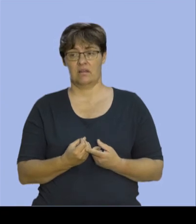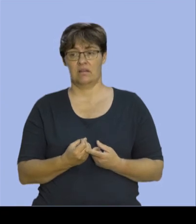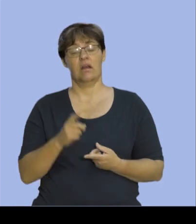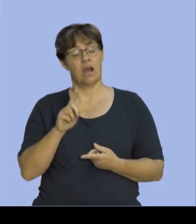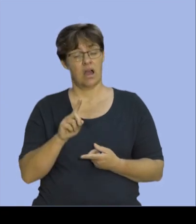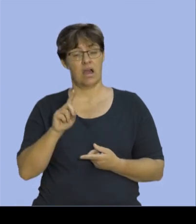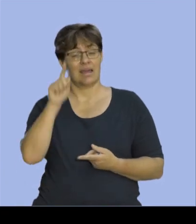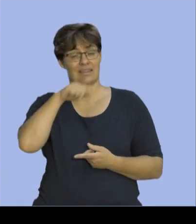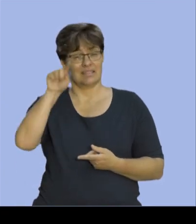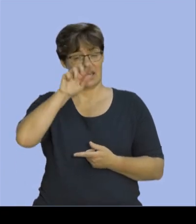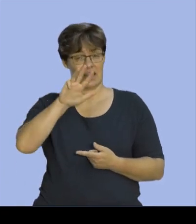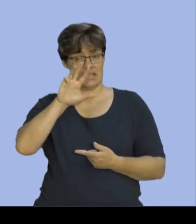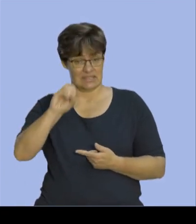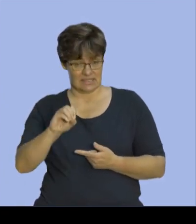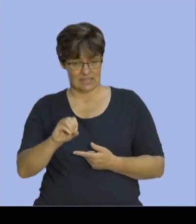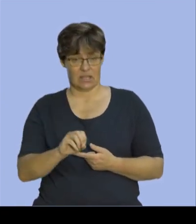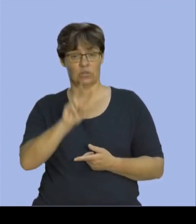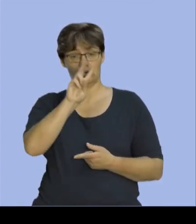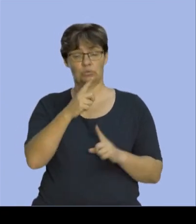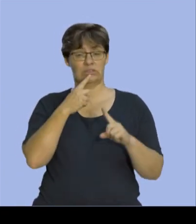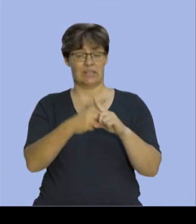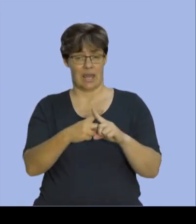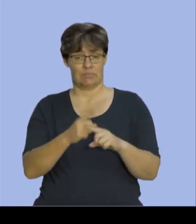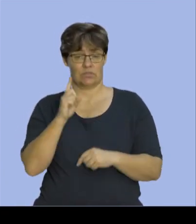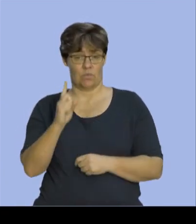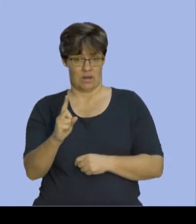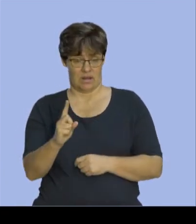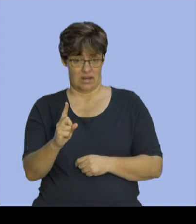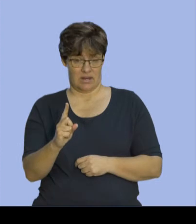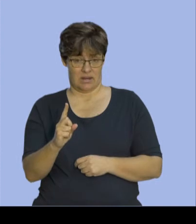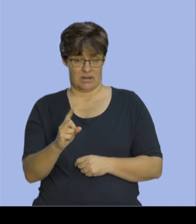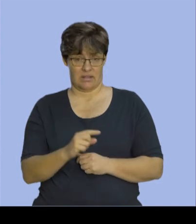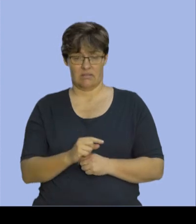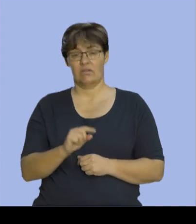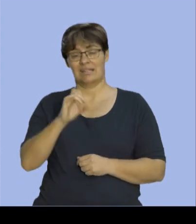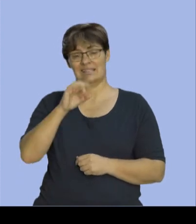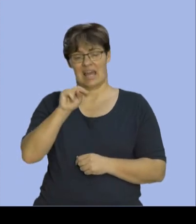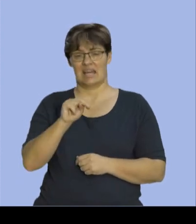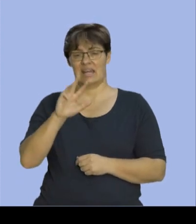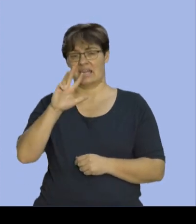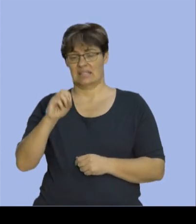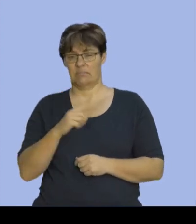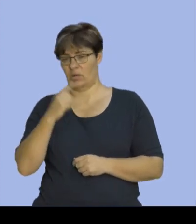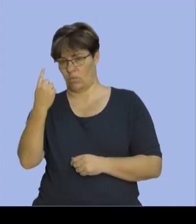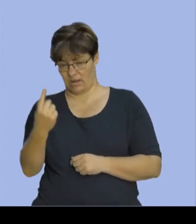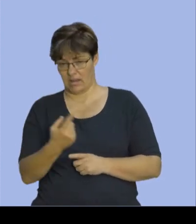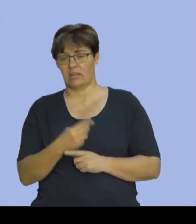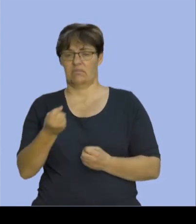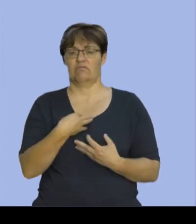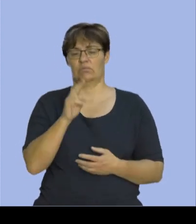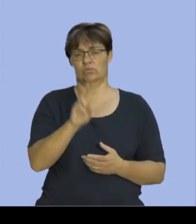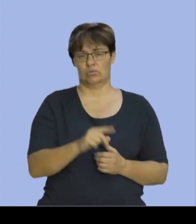as 90, then it will be 2 multiplied by 1, because sine 90 is 1, which will give me